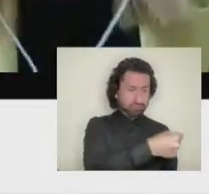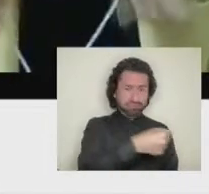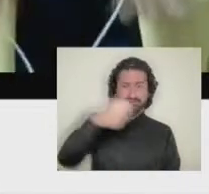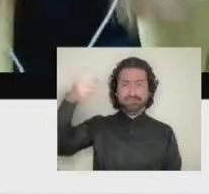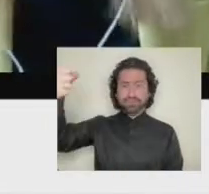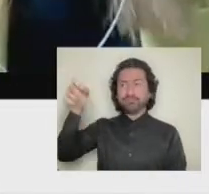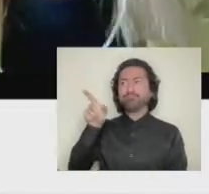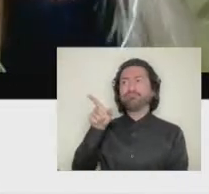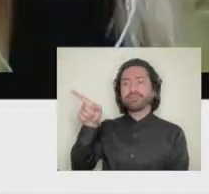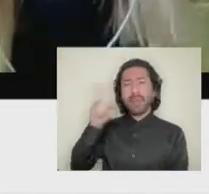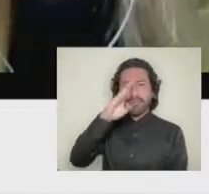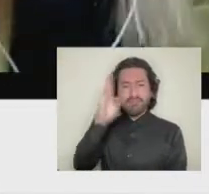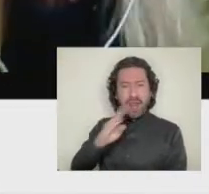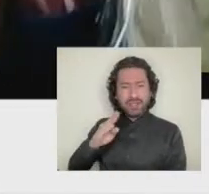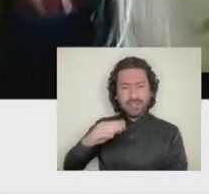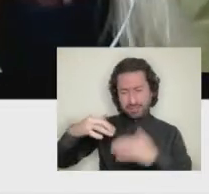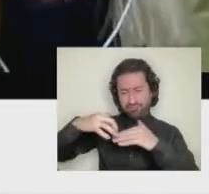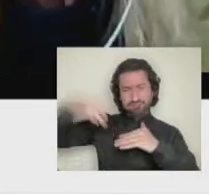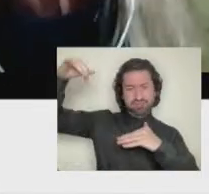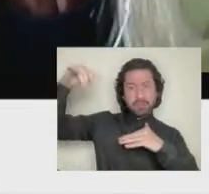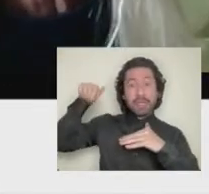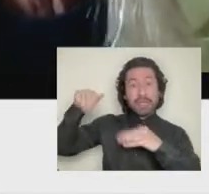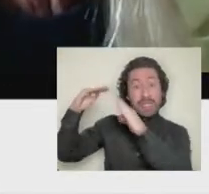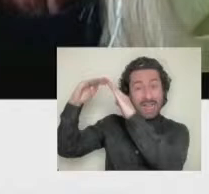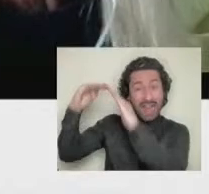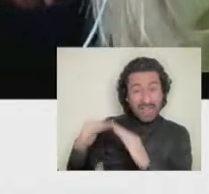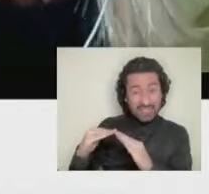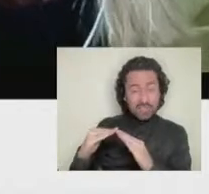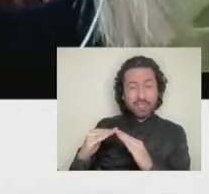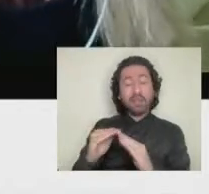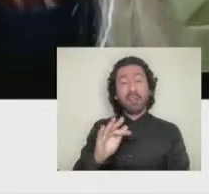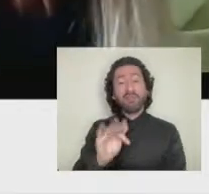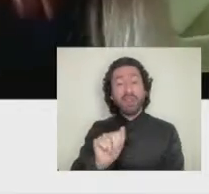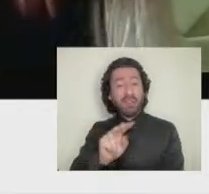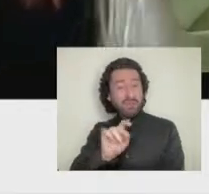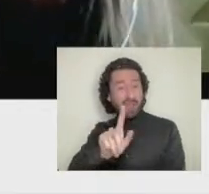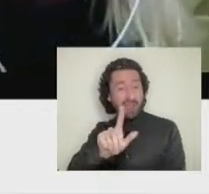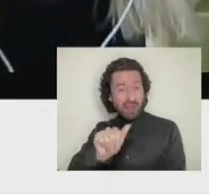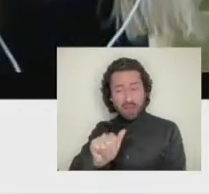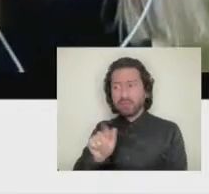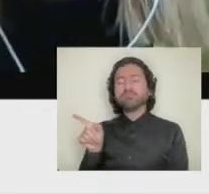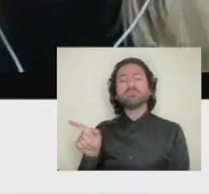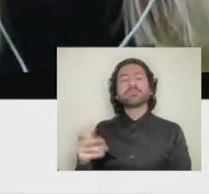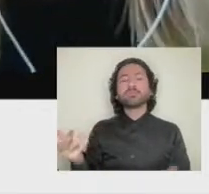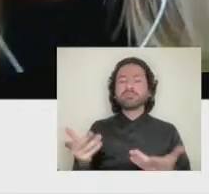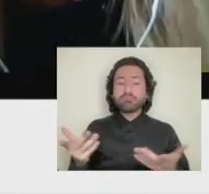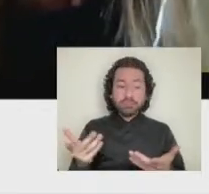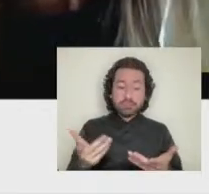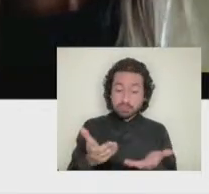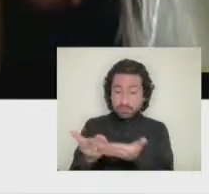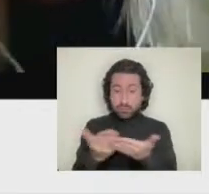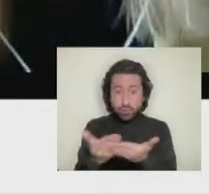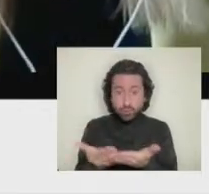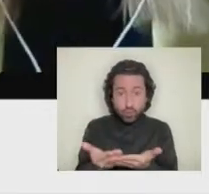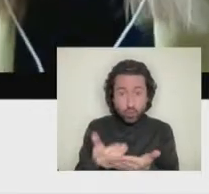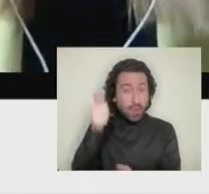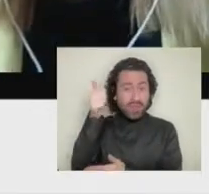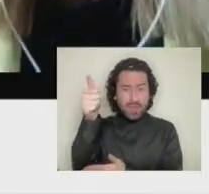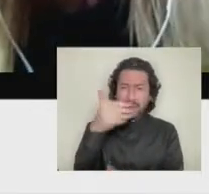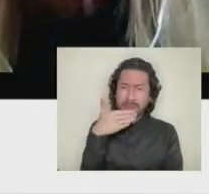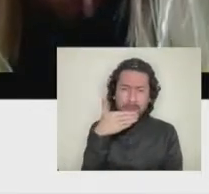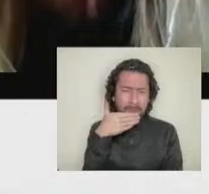neediest schools in the favela, for example, to the best